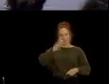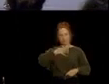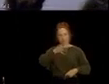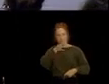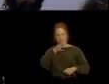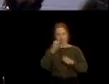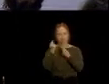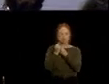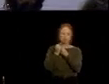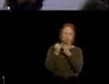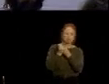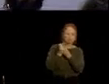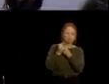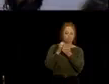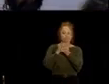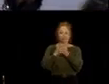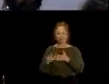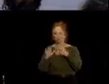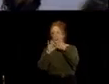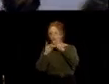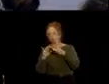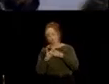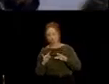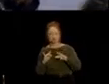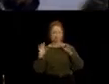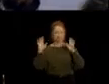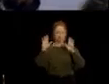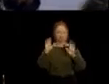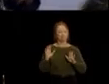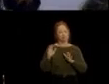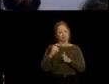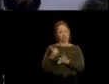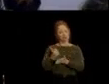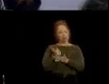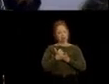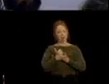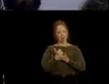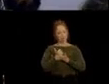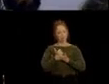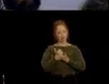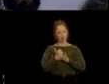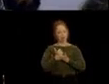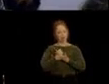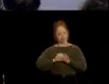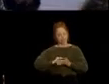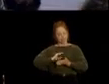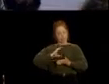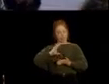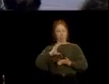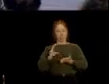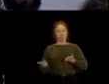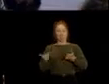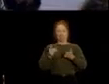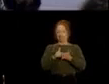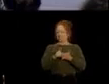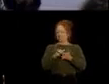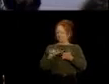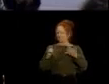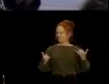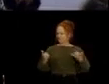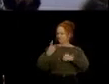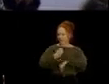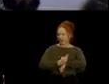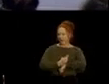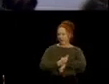supportive and kind and wonderful helped me get back to where I am today because I knew that I had that. I knew that when I went